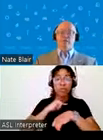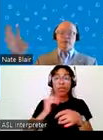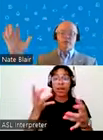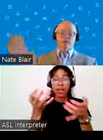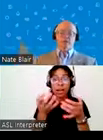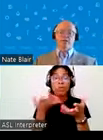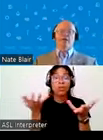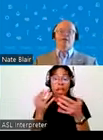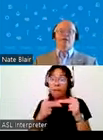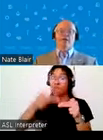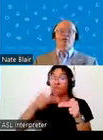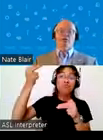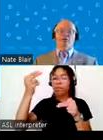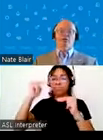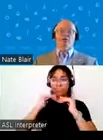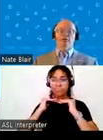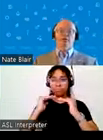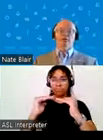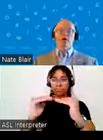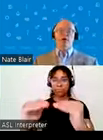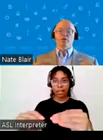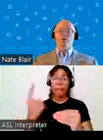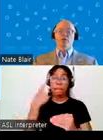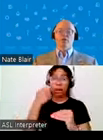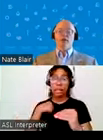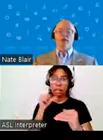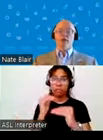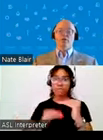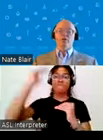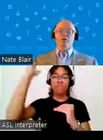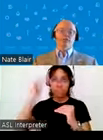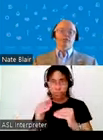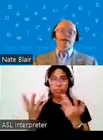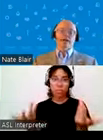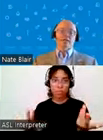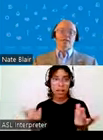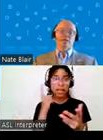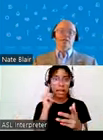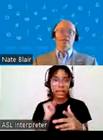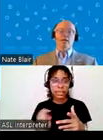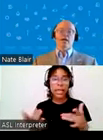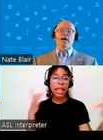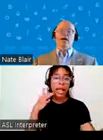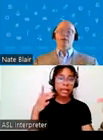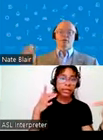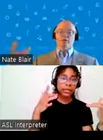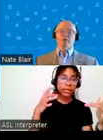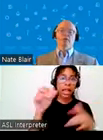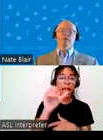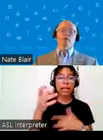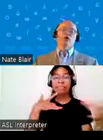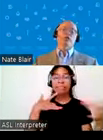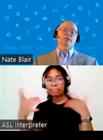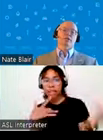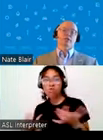the future, and then to the net load will be an increase. So the stress scenario results in the highest loads, and it will